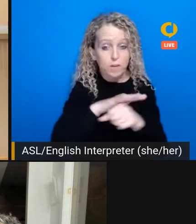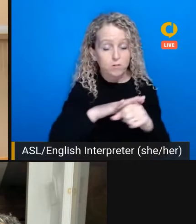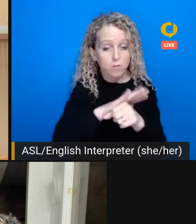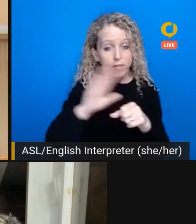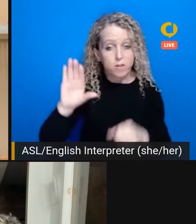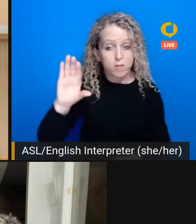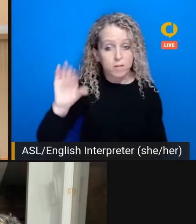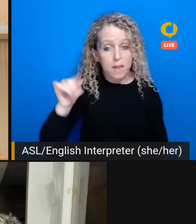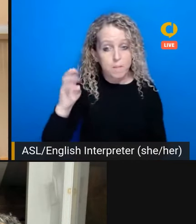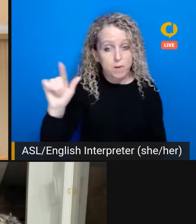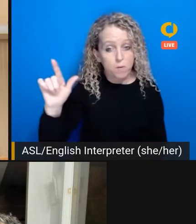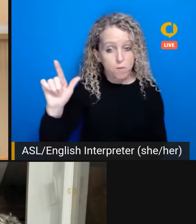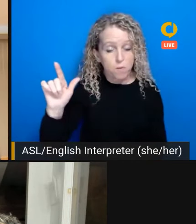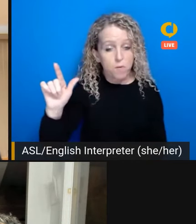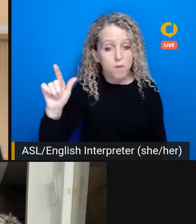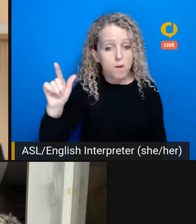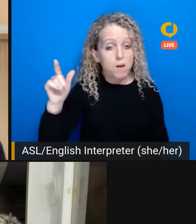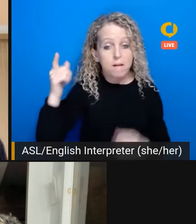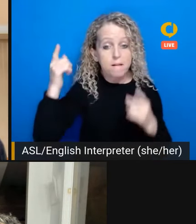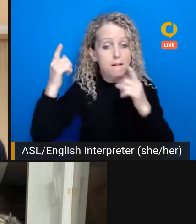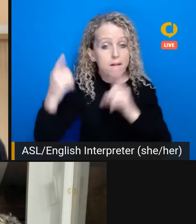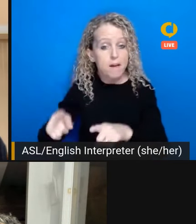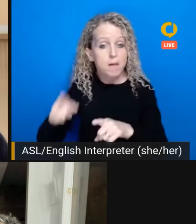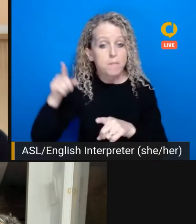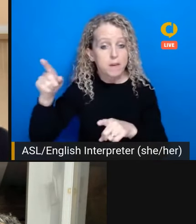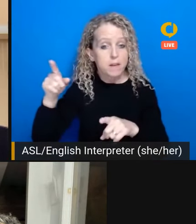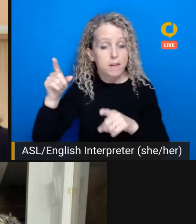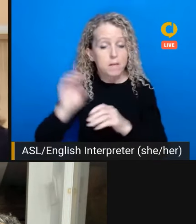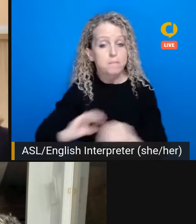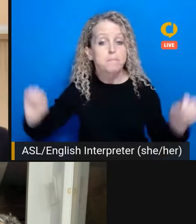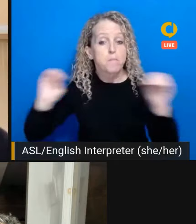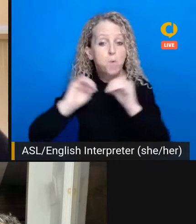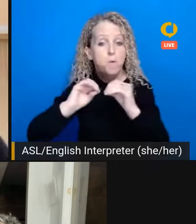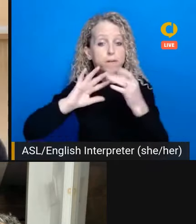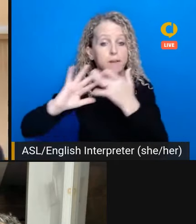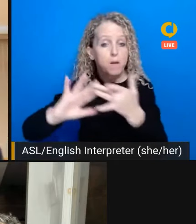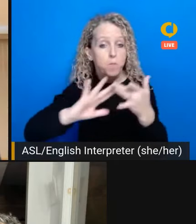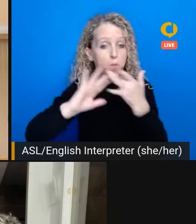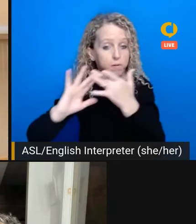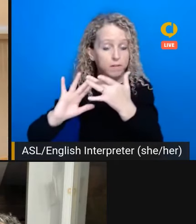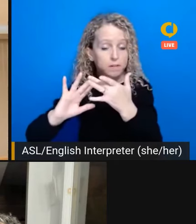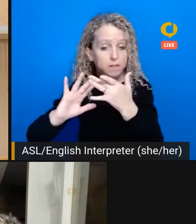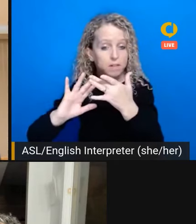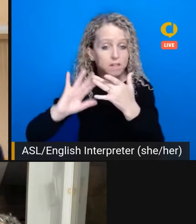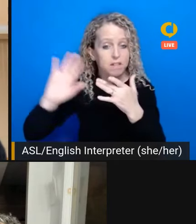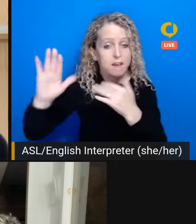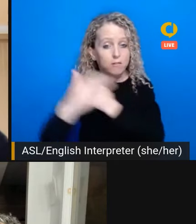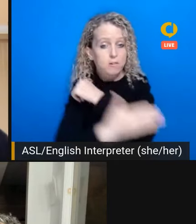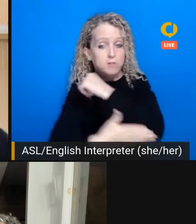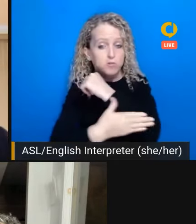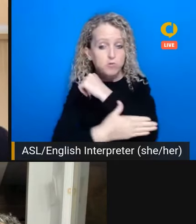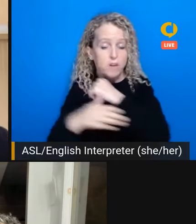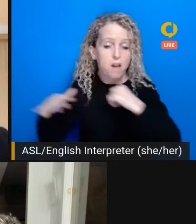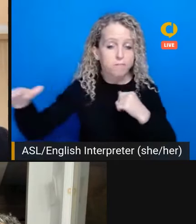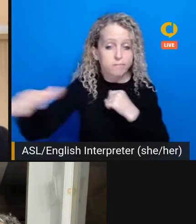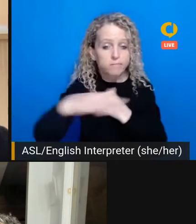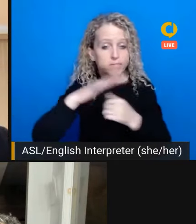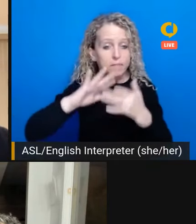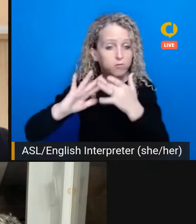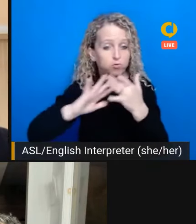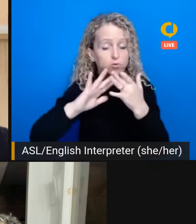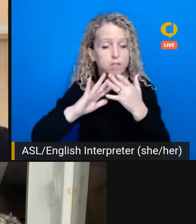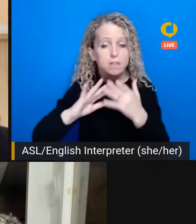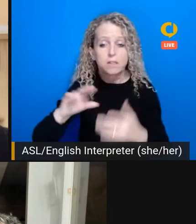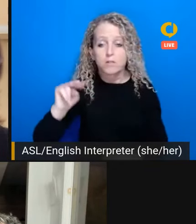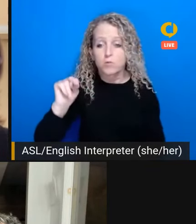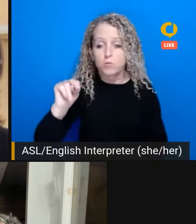huge increase in their network traffic. To the country, to every site of the country, newspapers, TV channels,